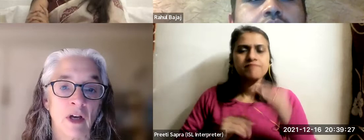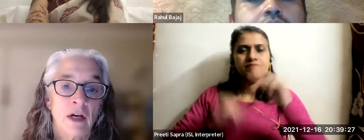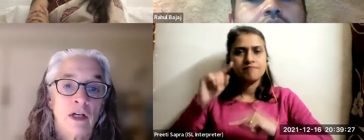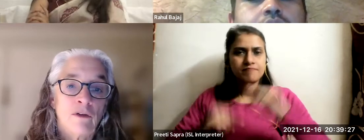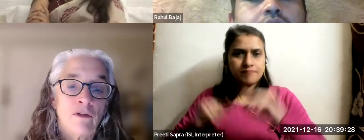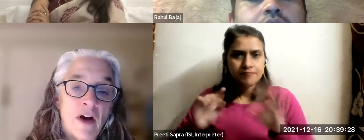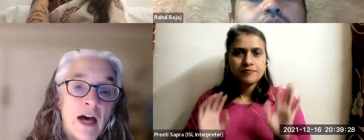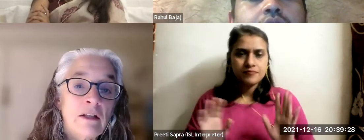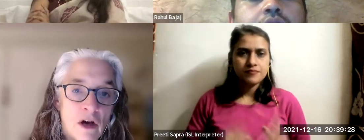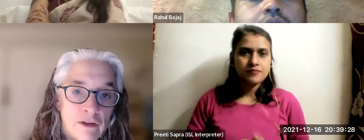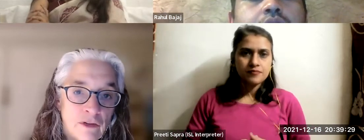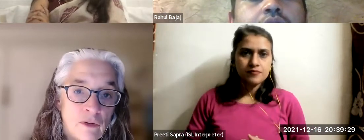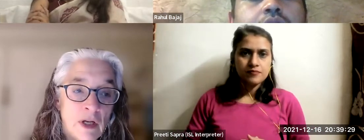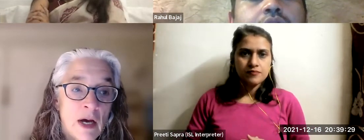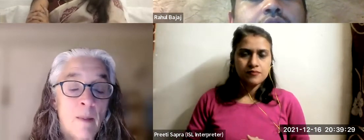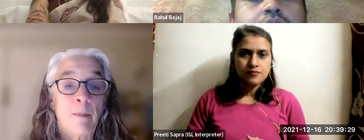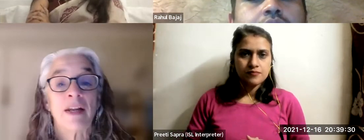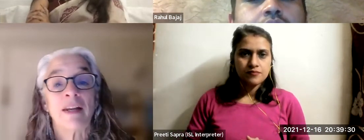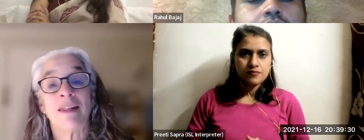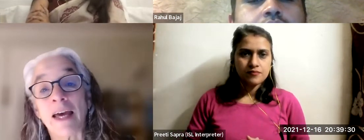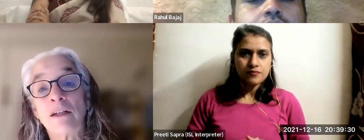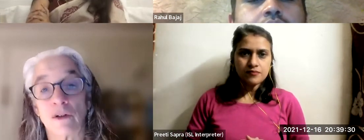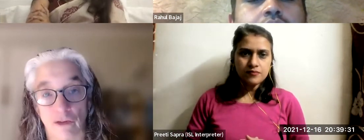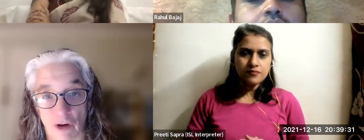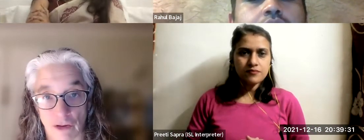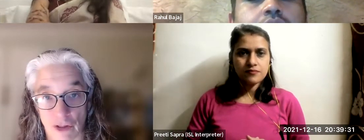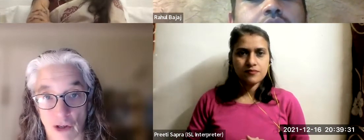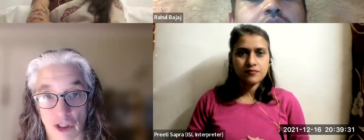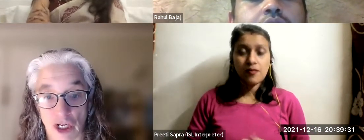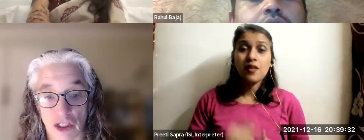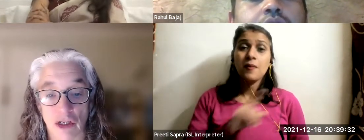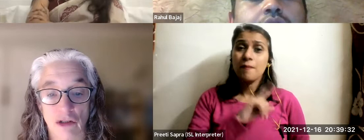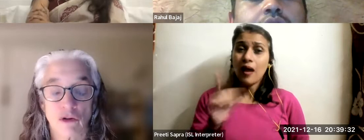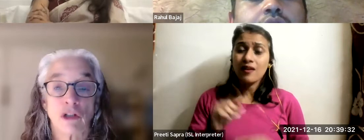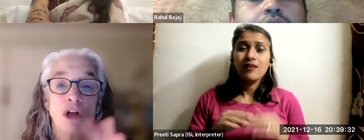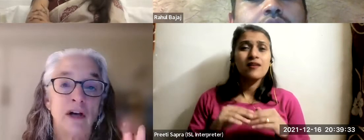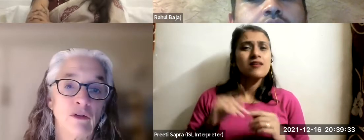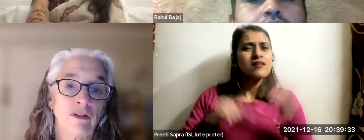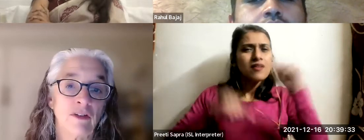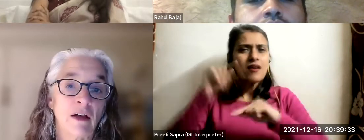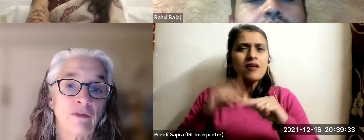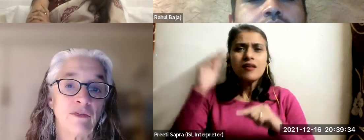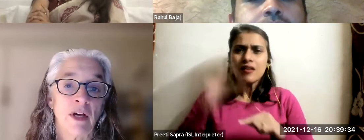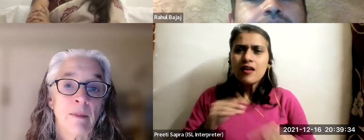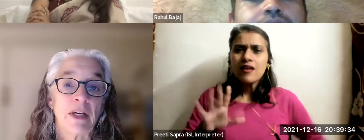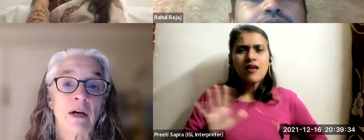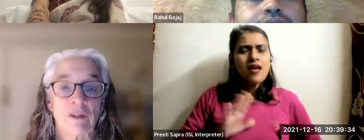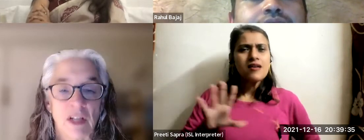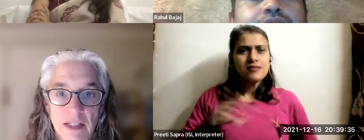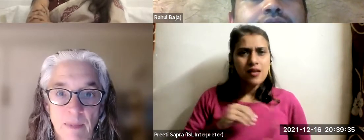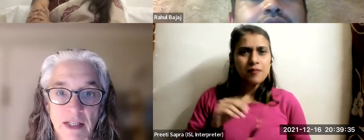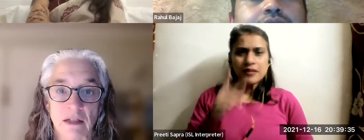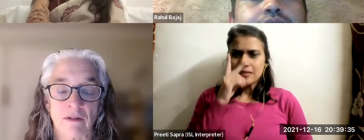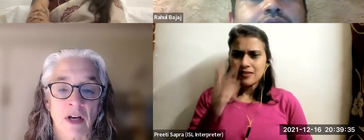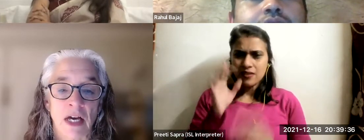lawyers file the lawsuit, but then go to structured negotiation. So the lawsuit itself becomes